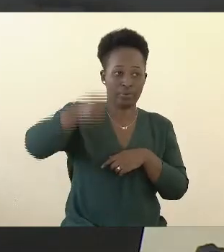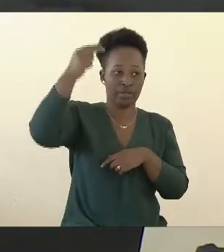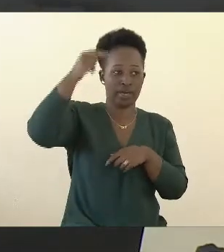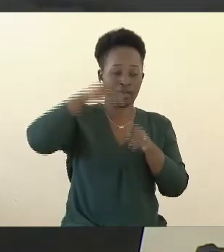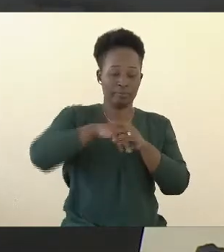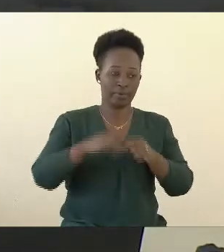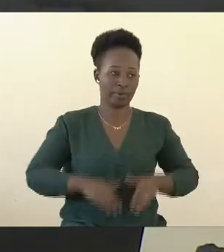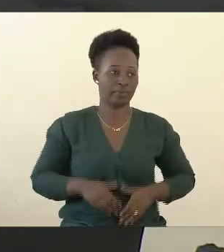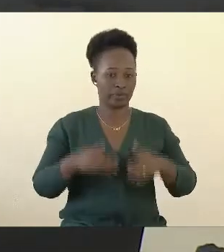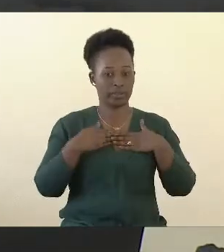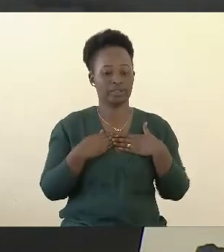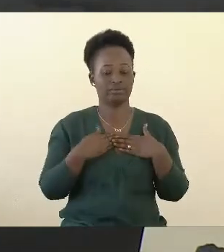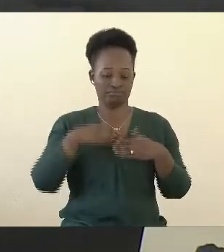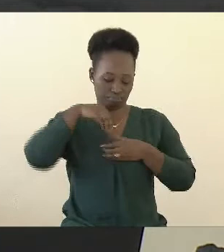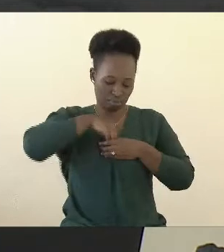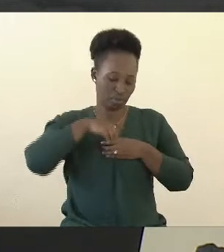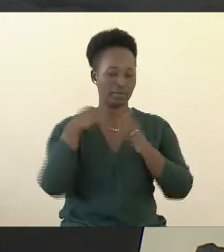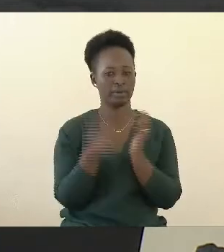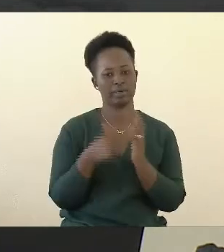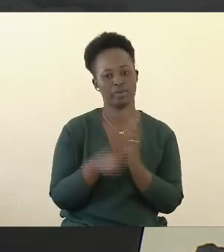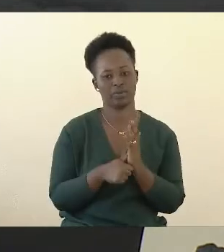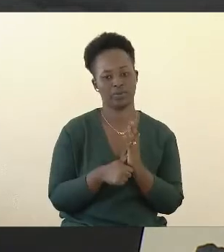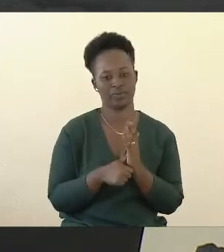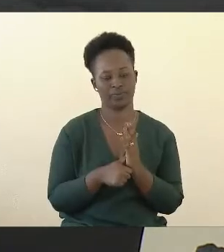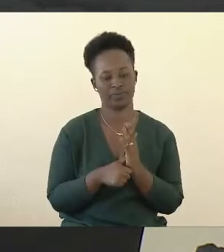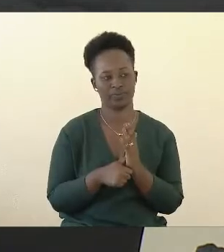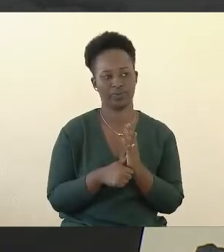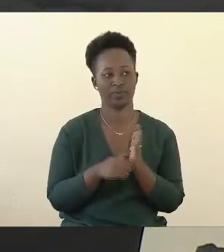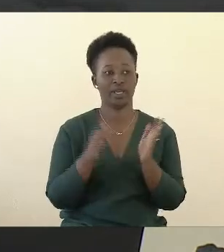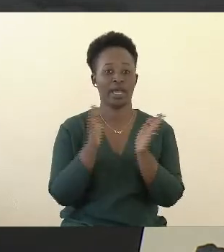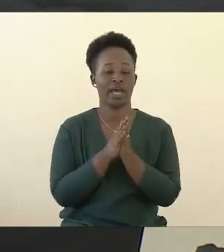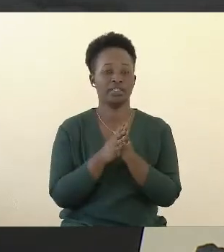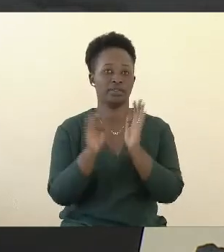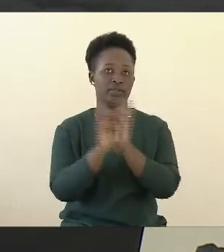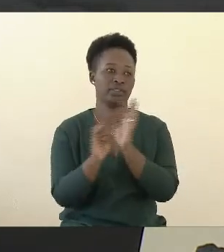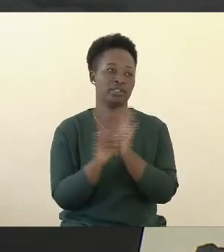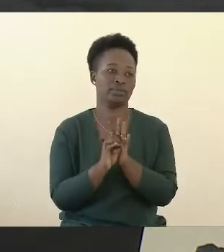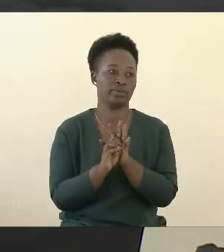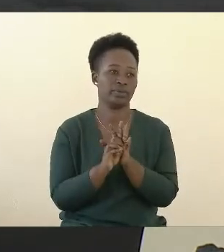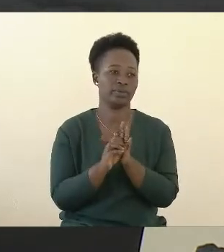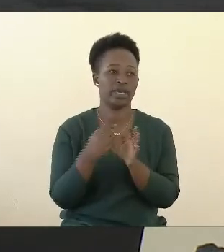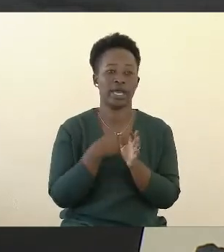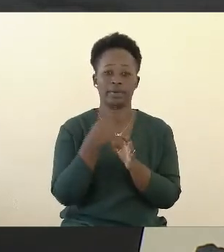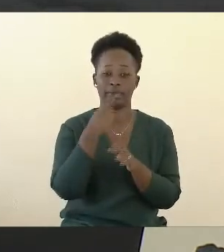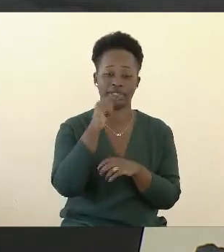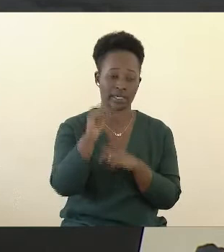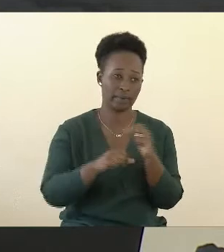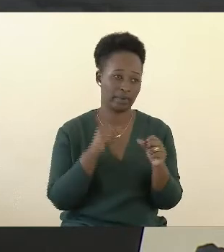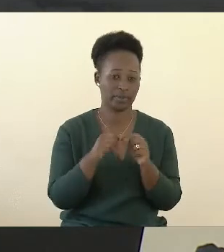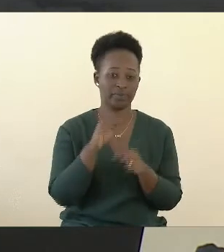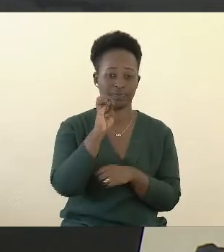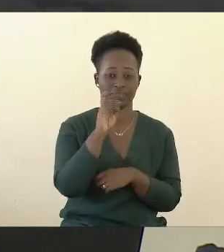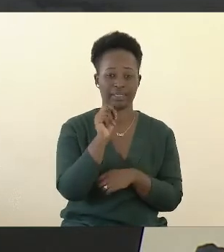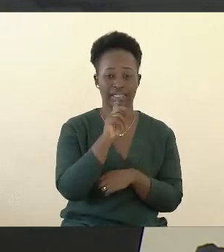processes in the body are going to be affected. I think you are following me. And once, take an example, I mentioned about the